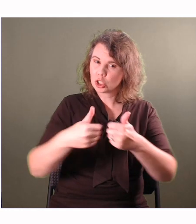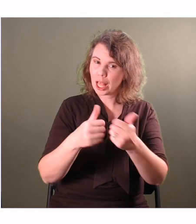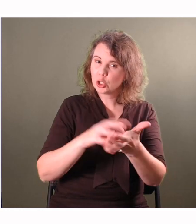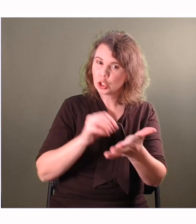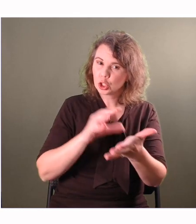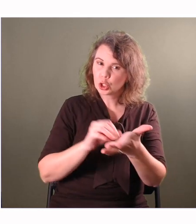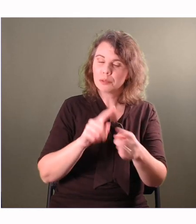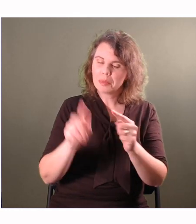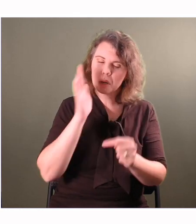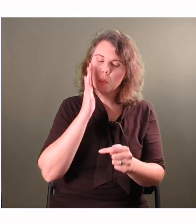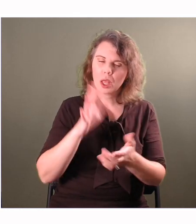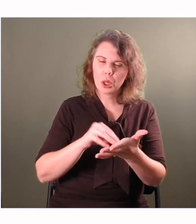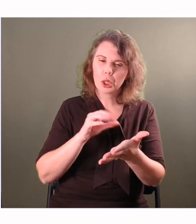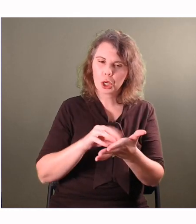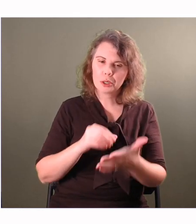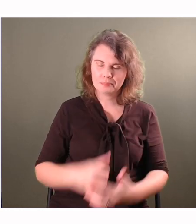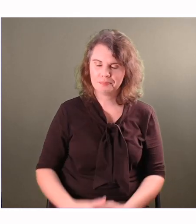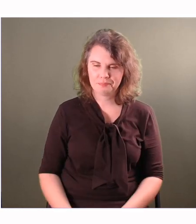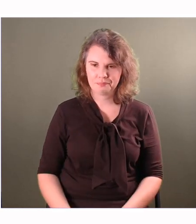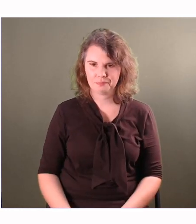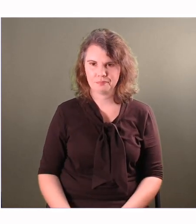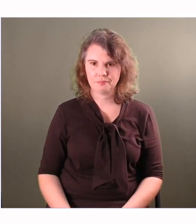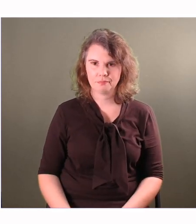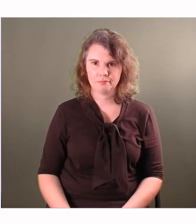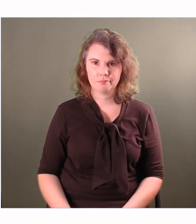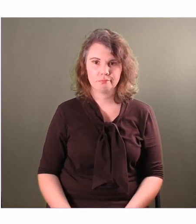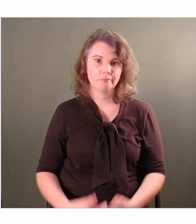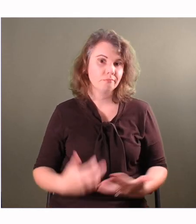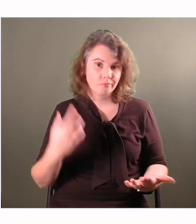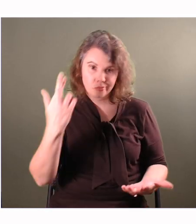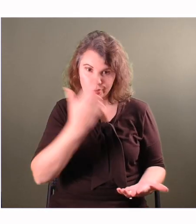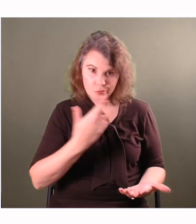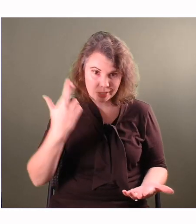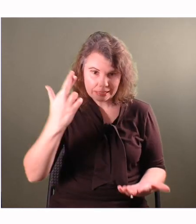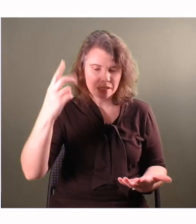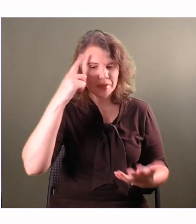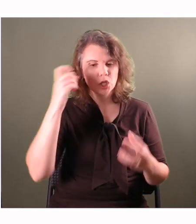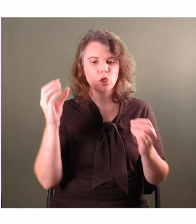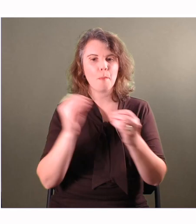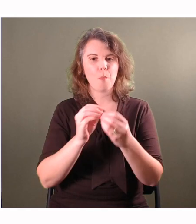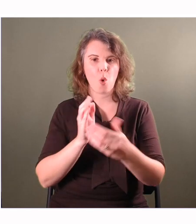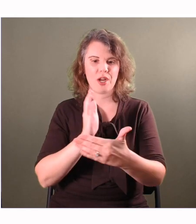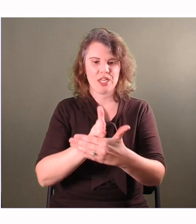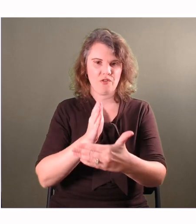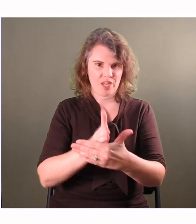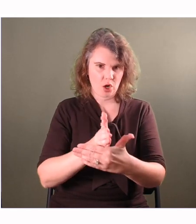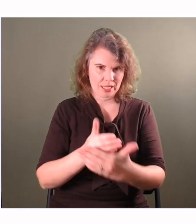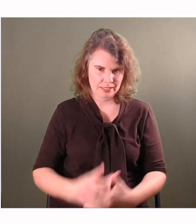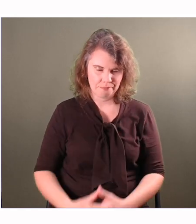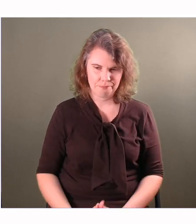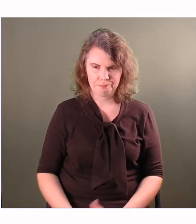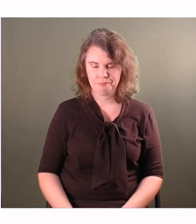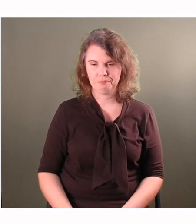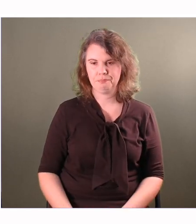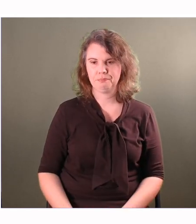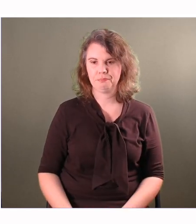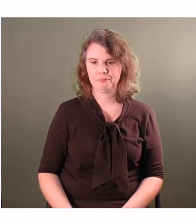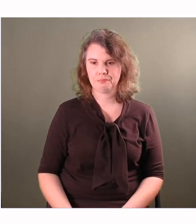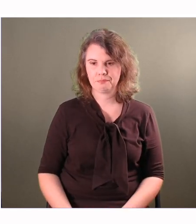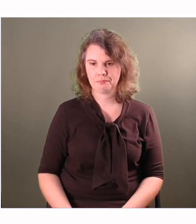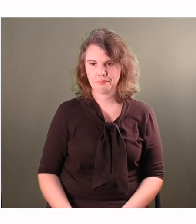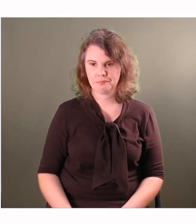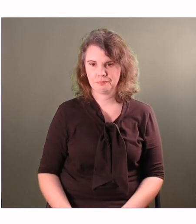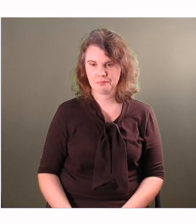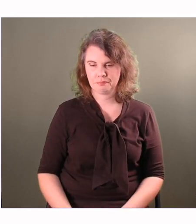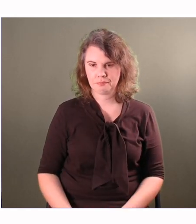quite as well, but it learns it. The reason it doesn't learn it quite as well is because there's a lot more interference in learning this kind of